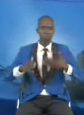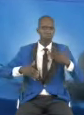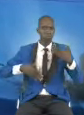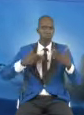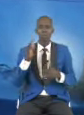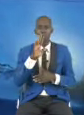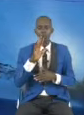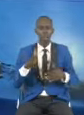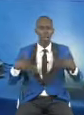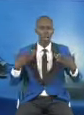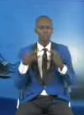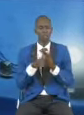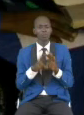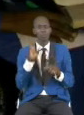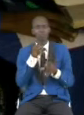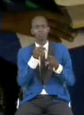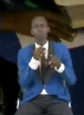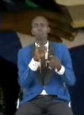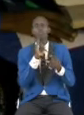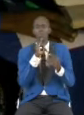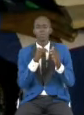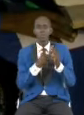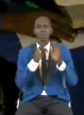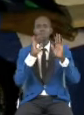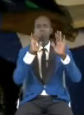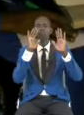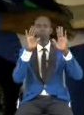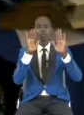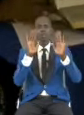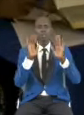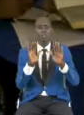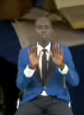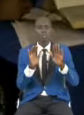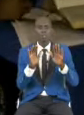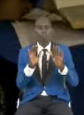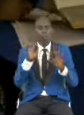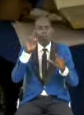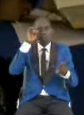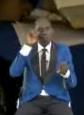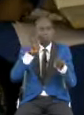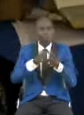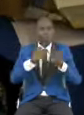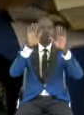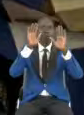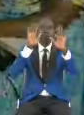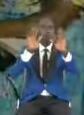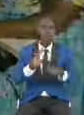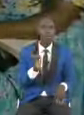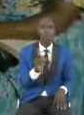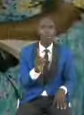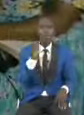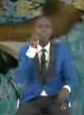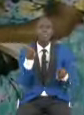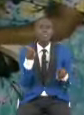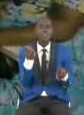they'll say, marvelous. Brother marvelous, sister marvelous,